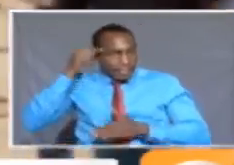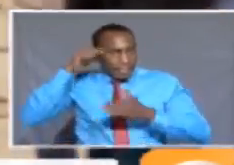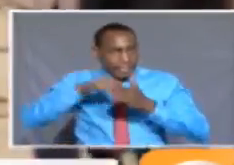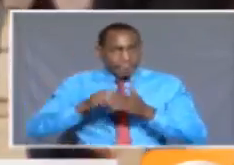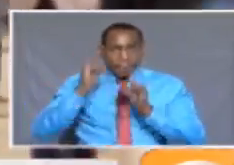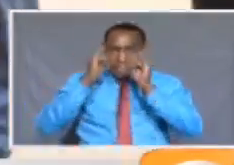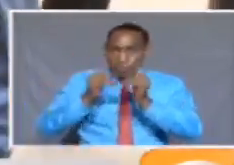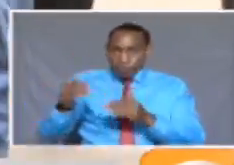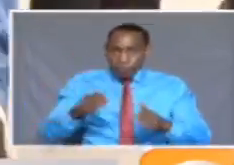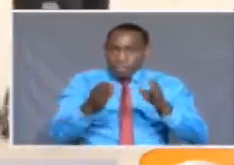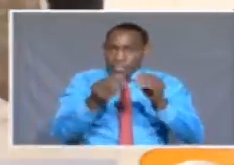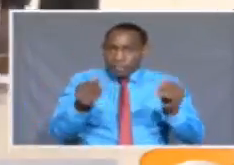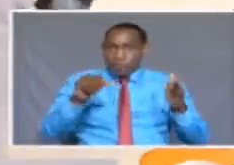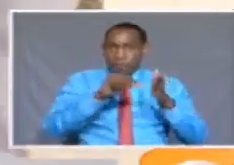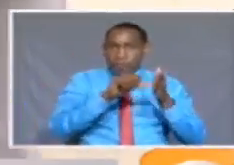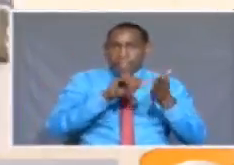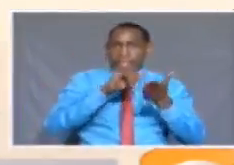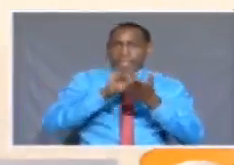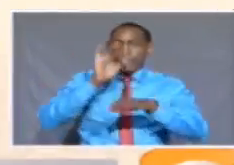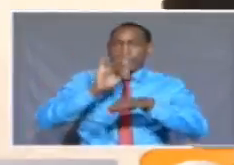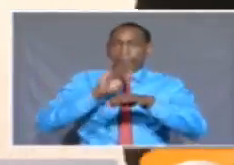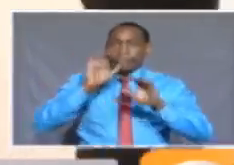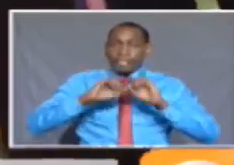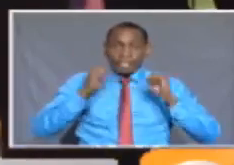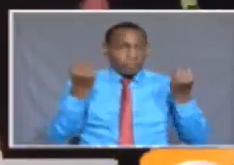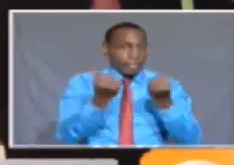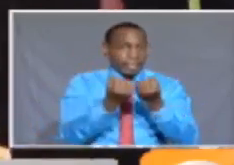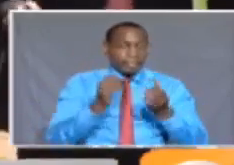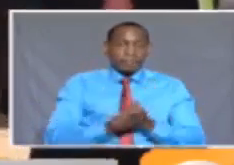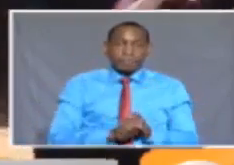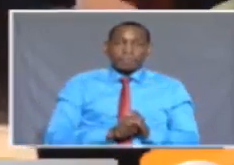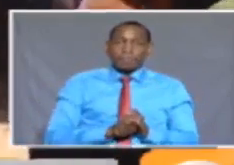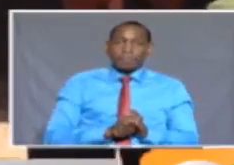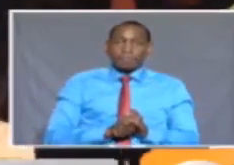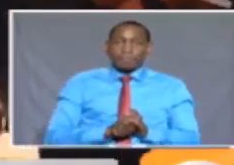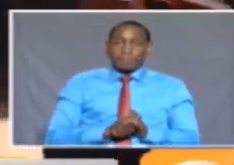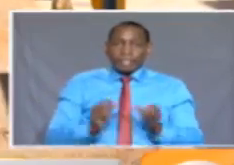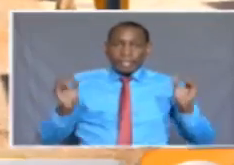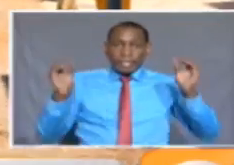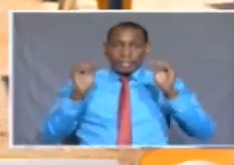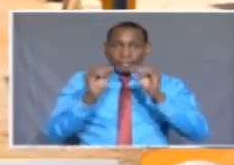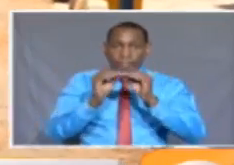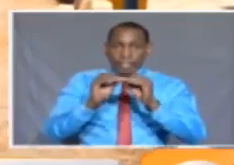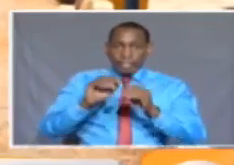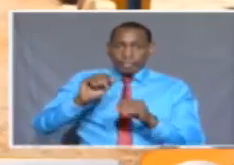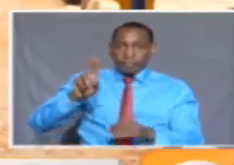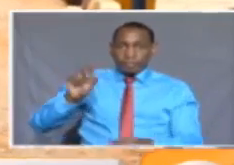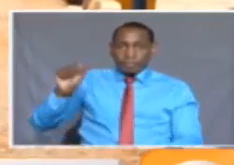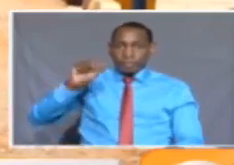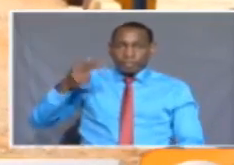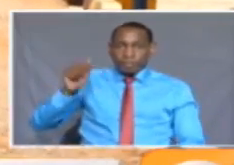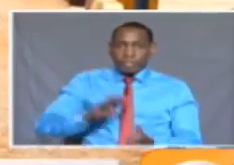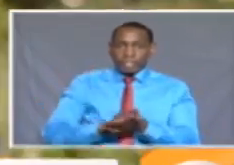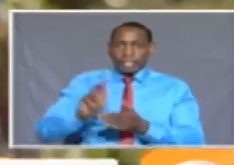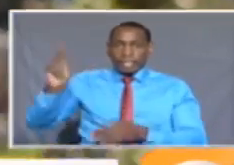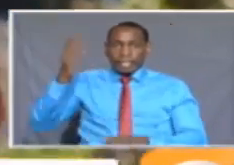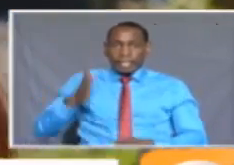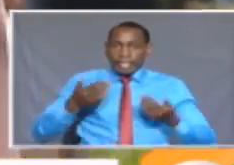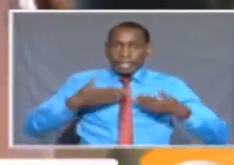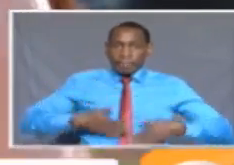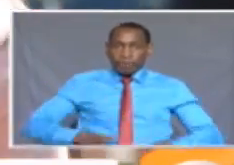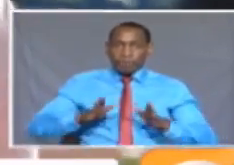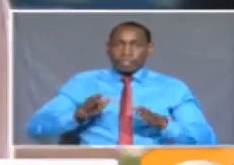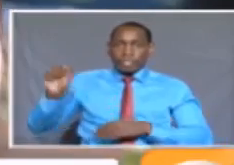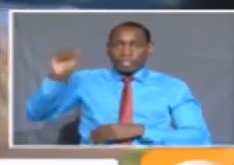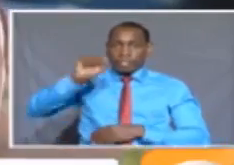way of solving the problems that affect our society. Meet Ayushi Chandaria, a Kenyan-born student at